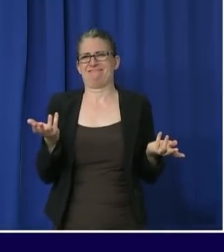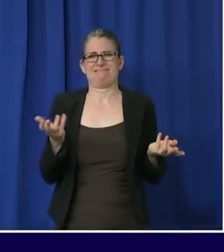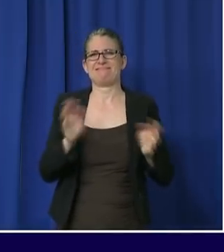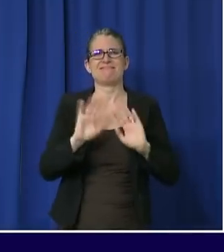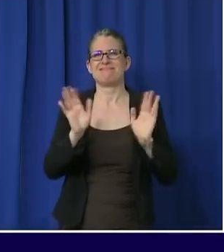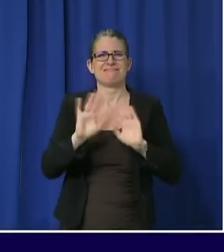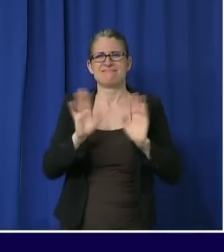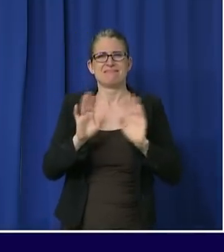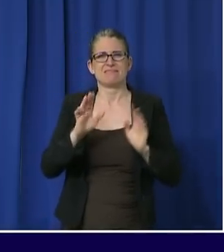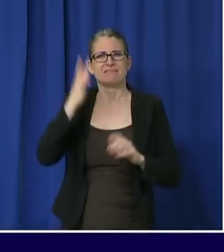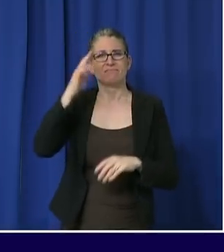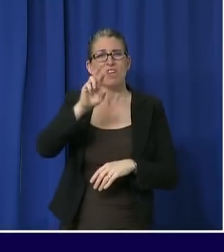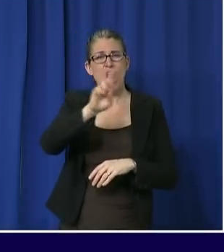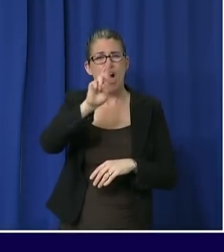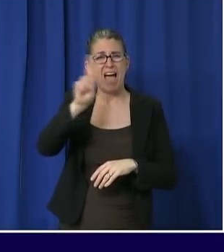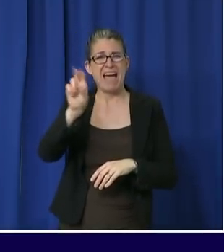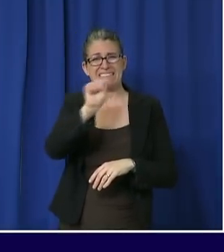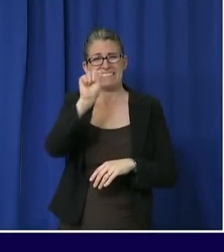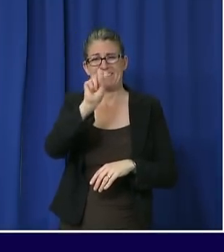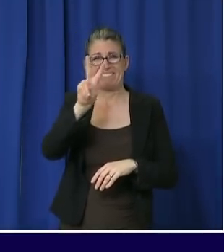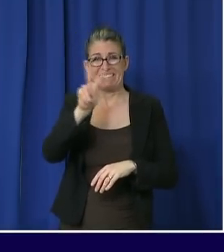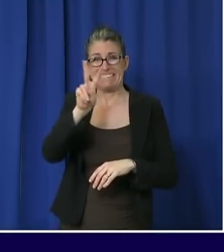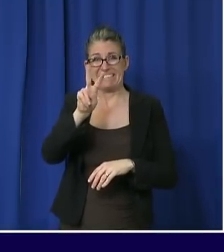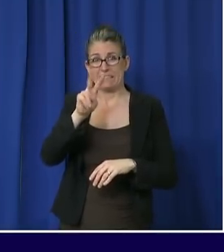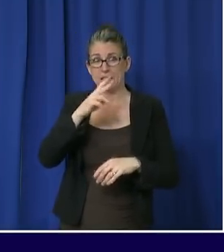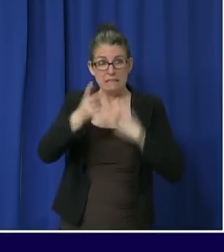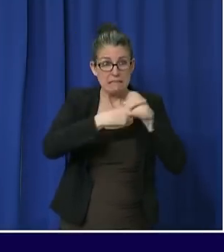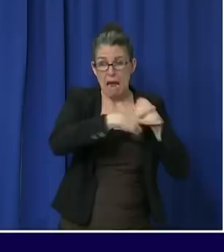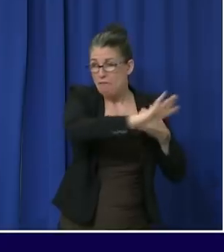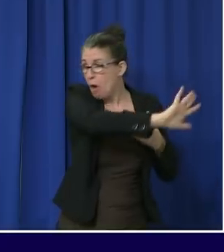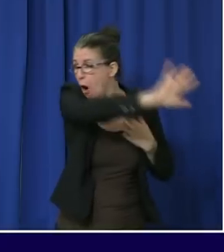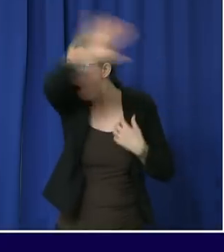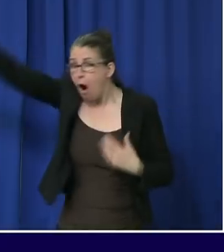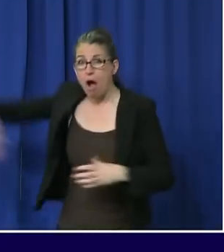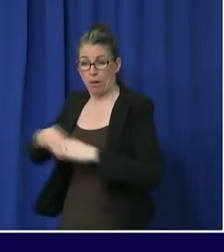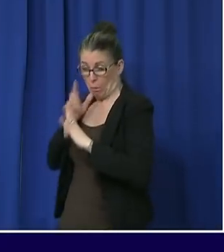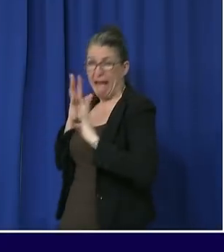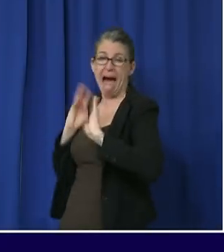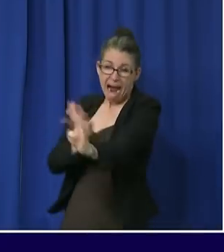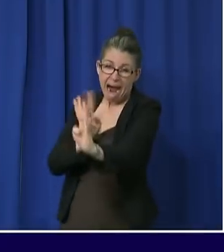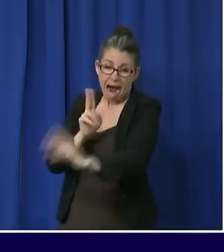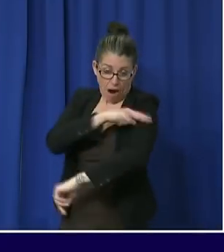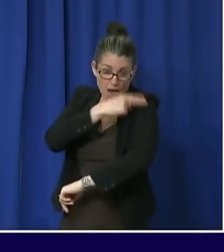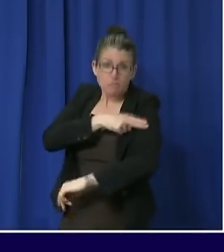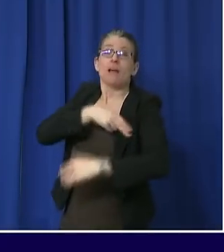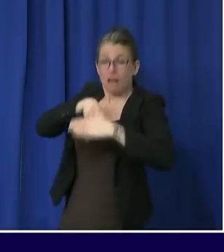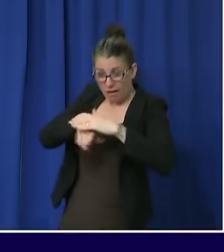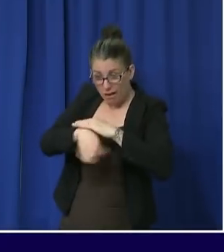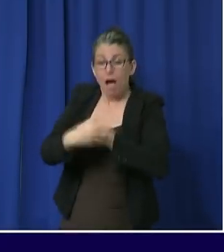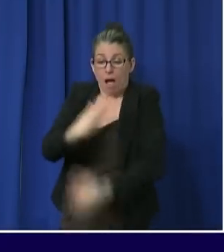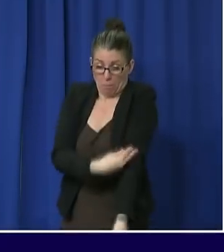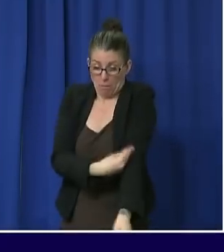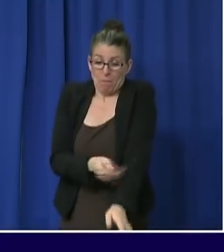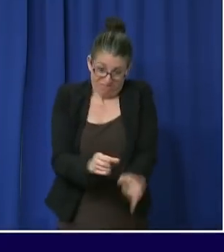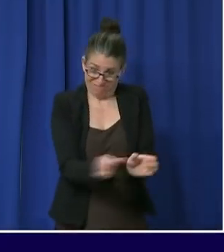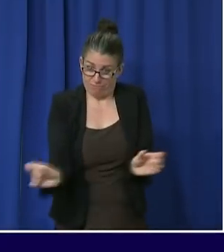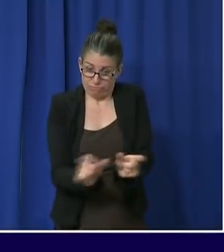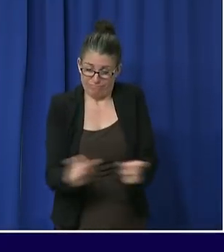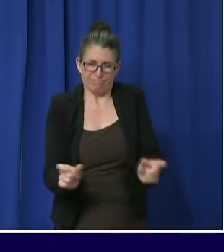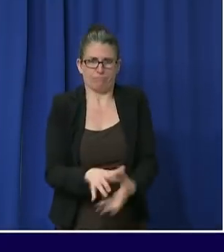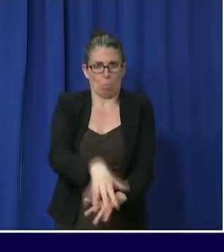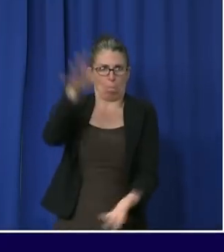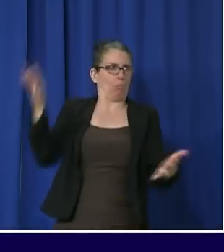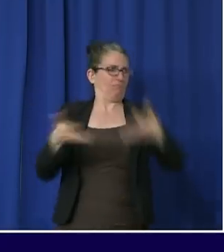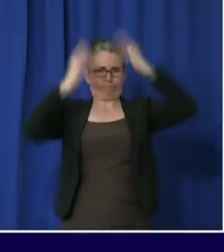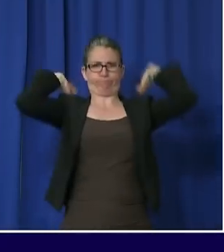that any hospital would have kept those. But that really would be something the hospitals would know based on what they've maintained. Thank